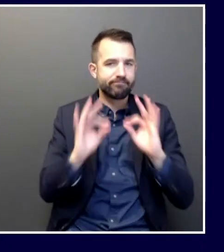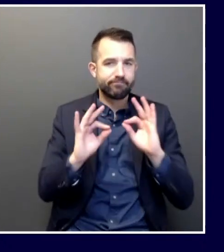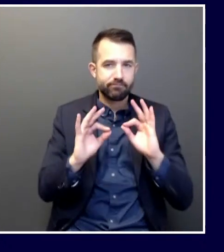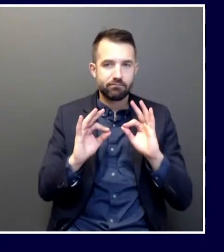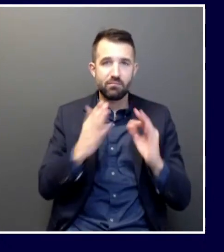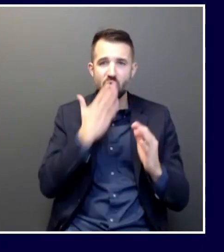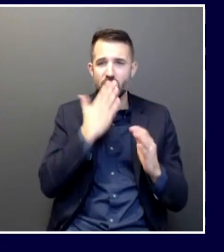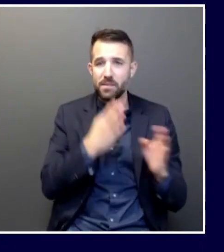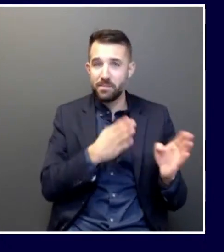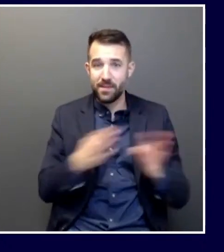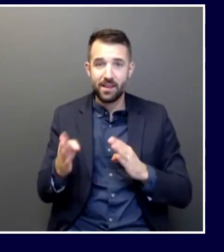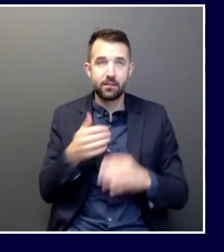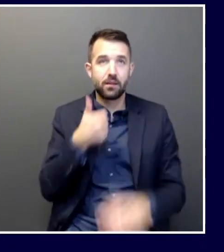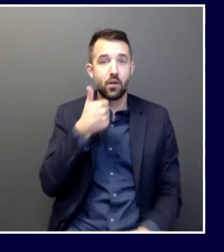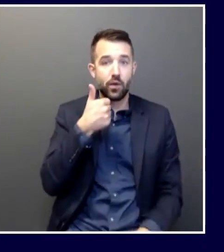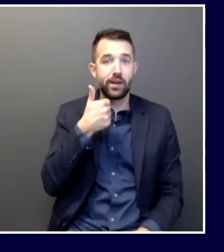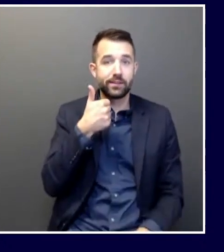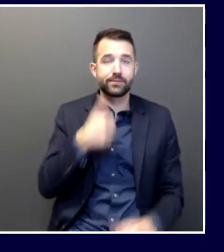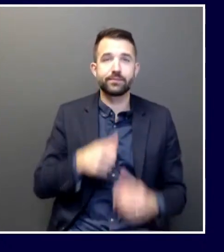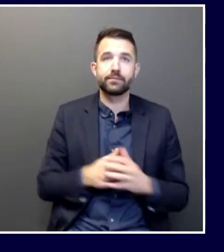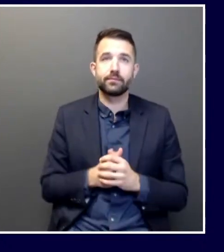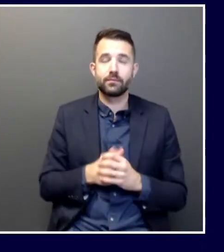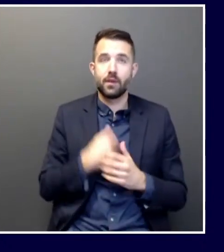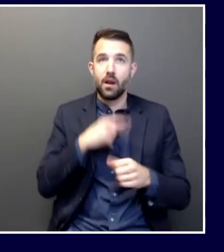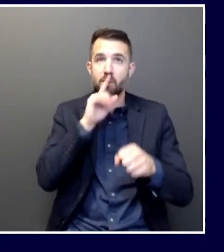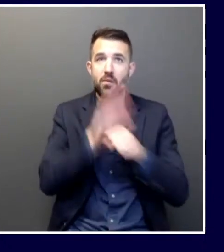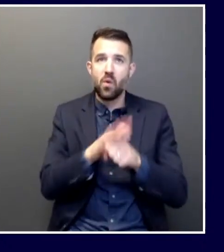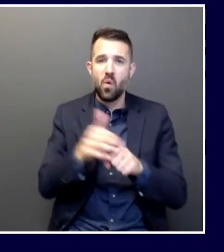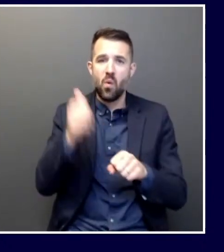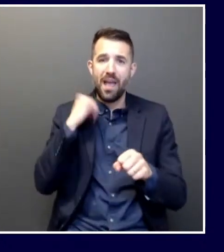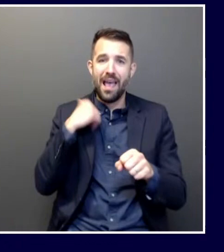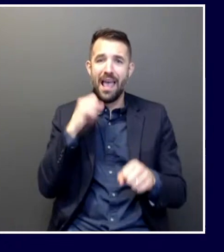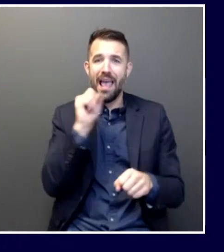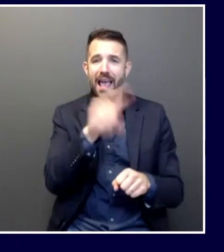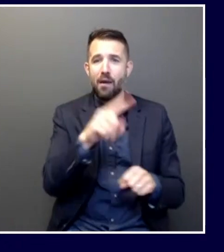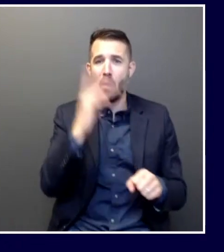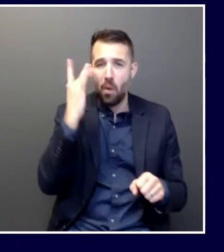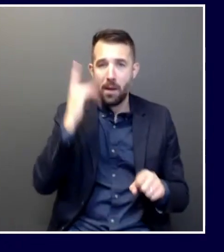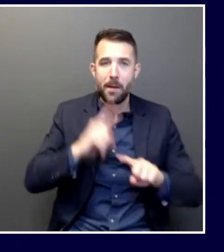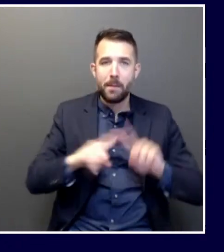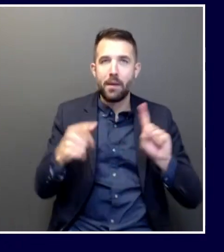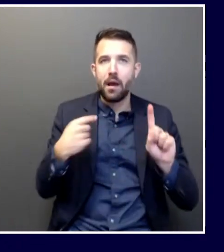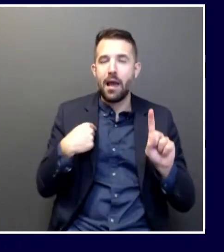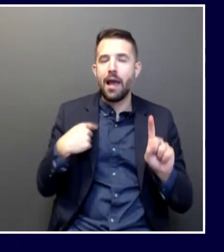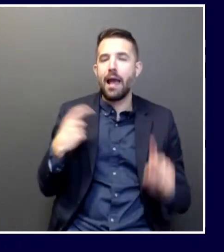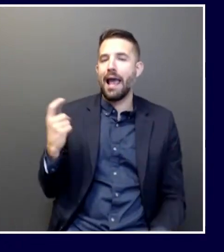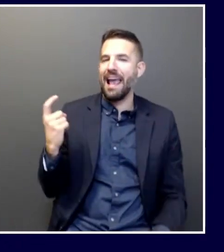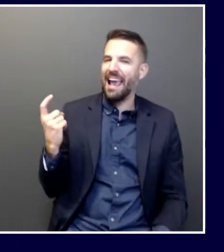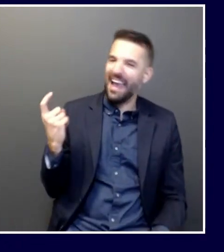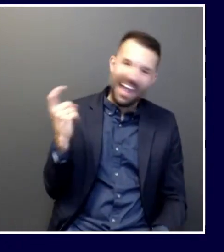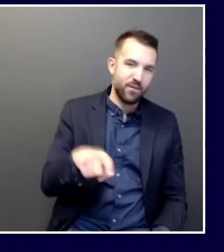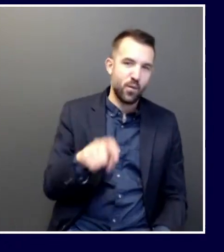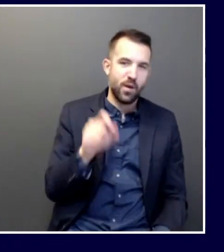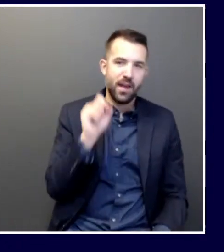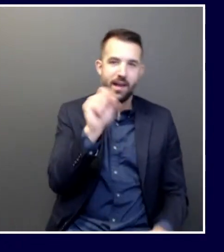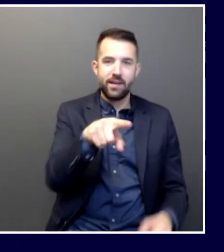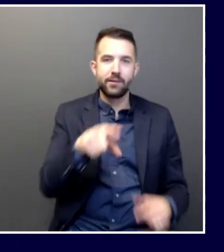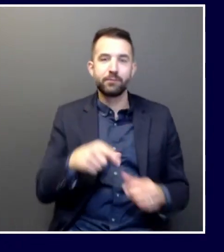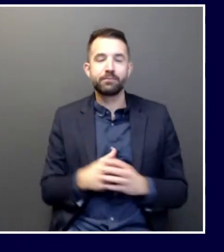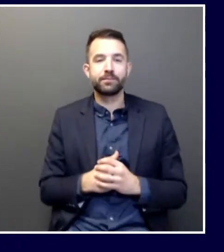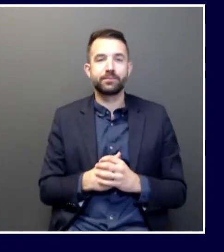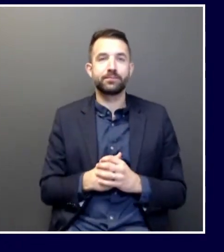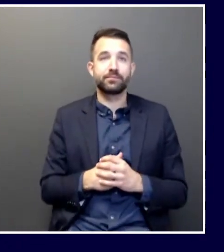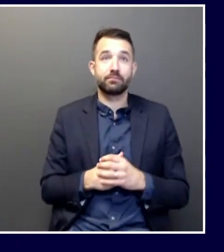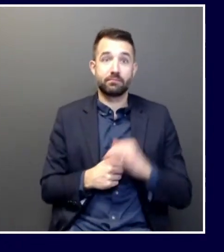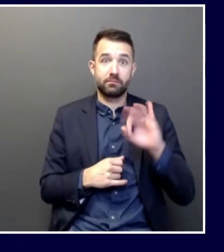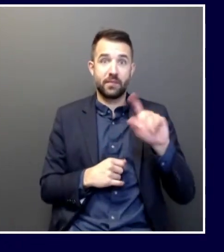Okay, and I promised I wouldn't ask a why question, but I hate to leave a stone unturned. You talked about the first shots that have increased,